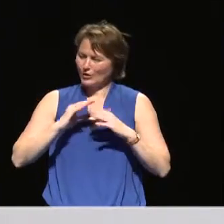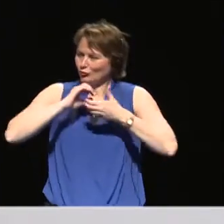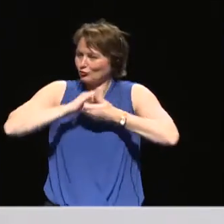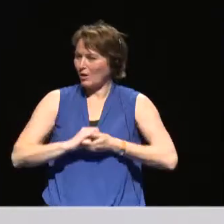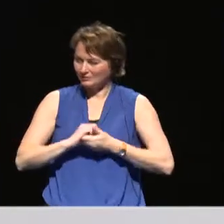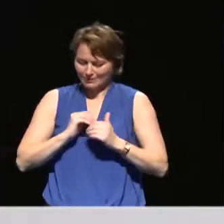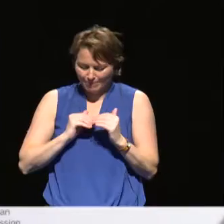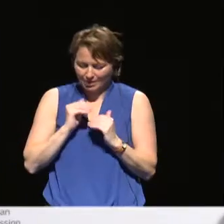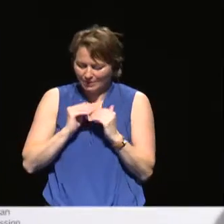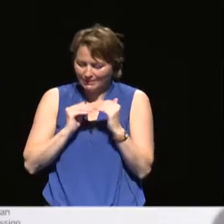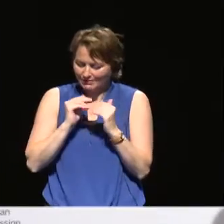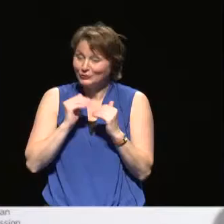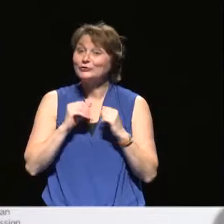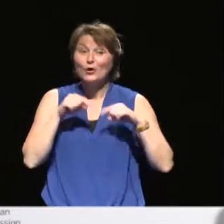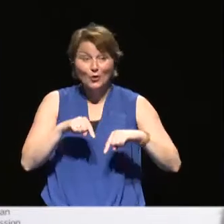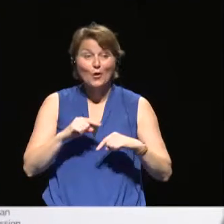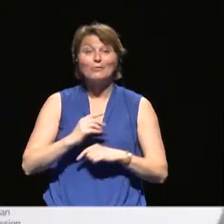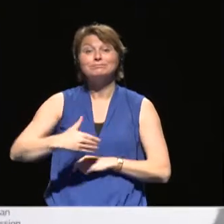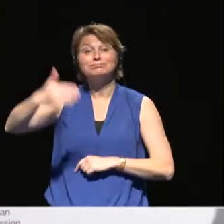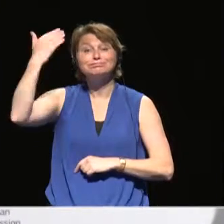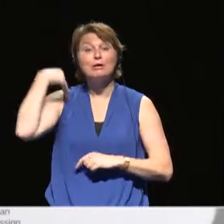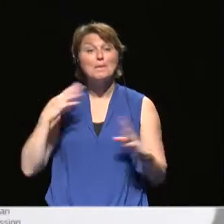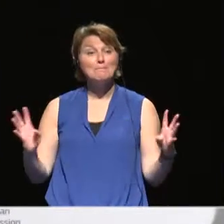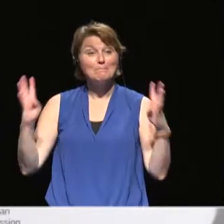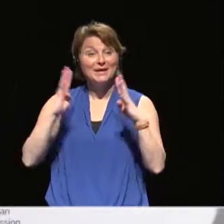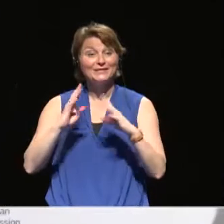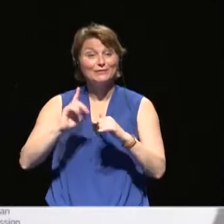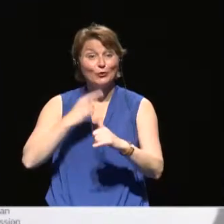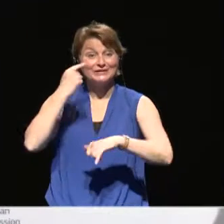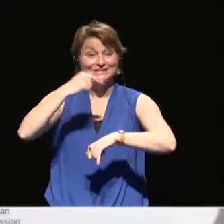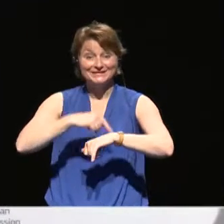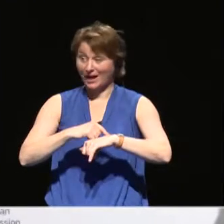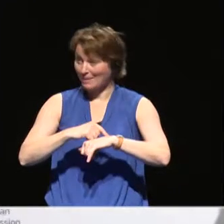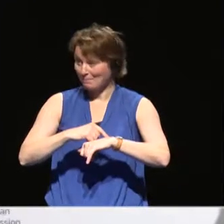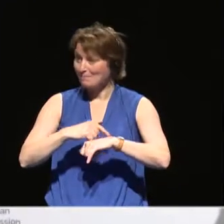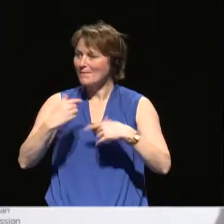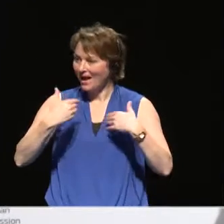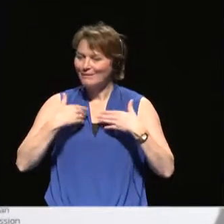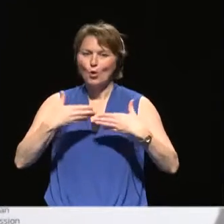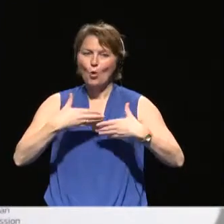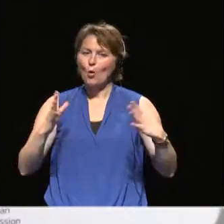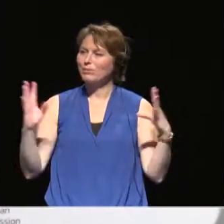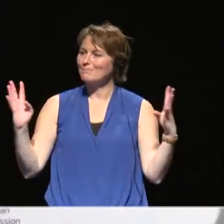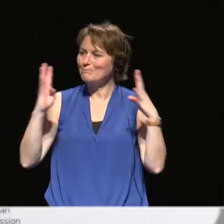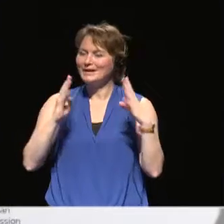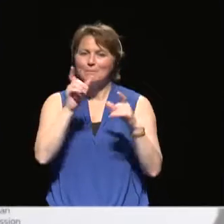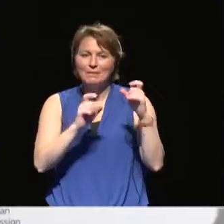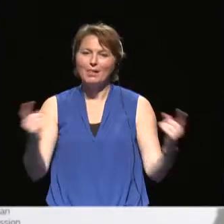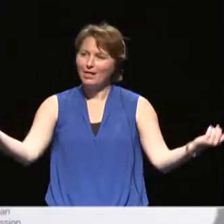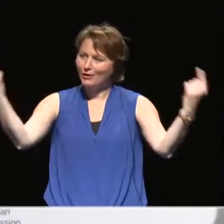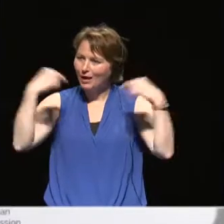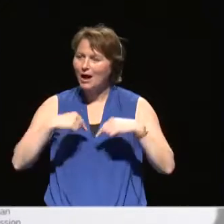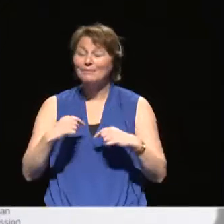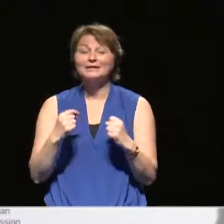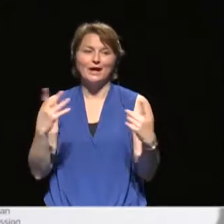So when we started these town hall style meetings, this is something that never took place in the country, but right now I'm proud to say that we have hundreds of islands